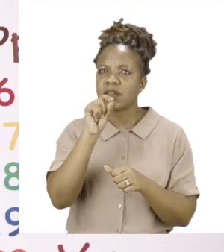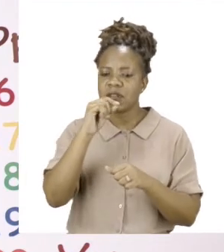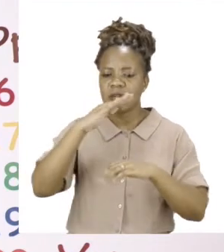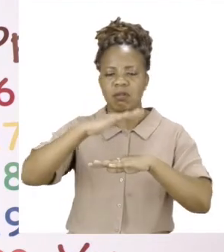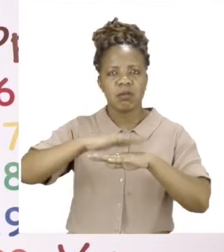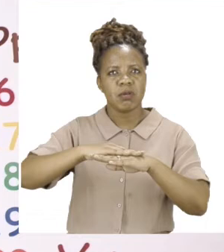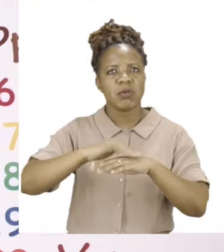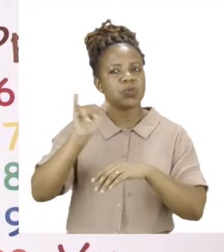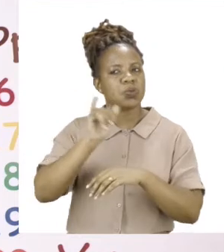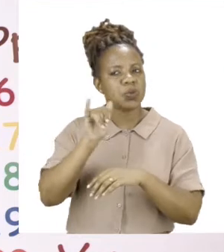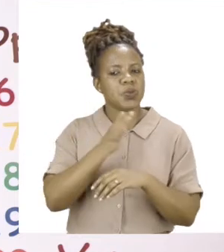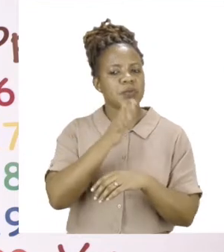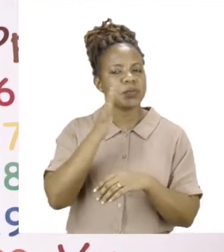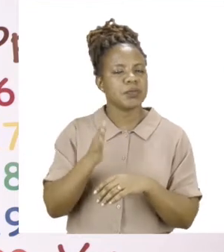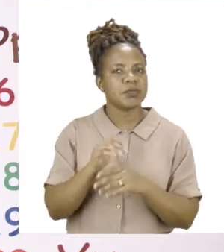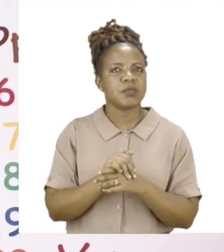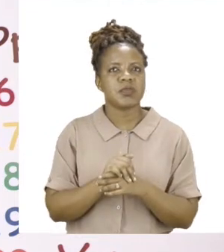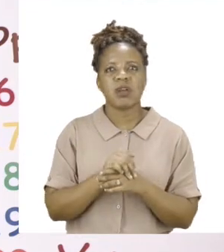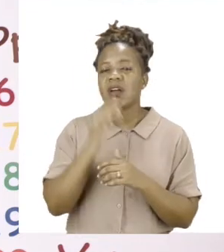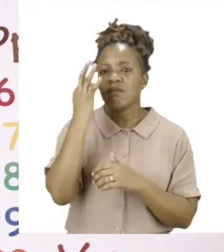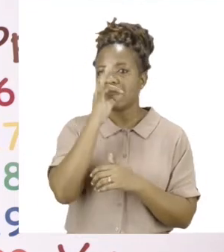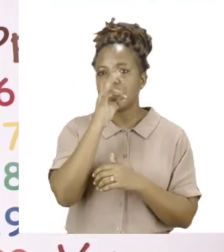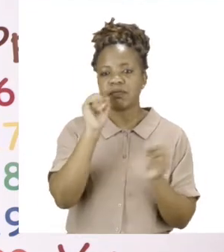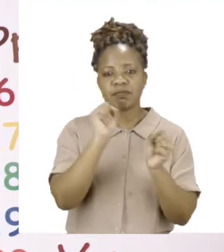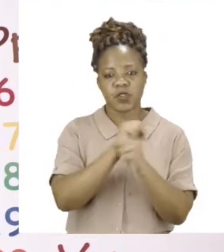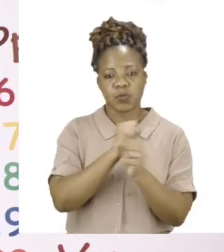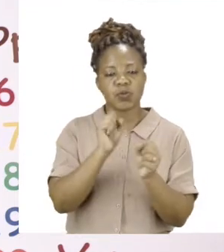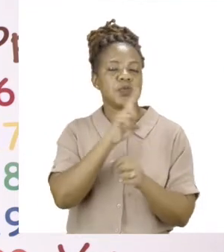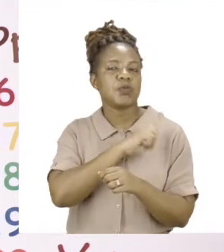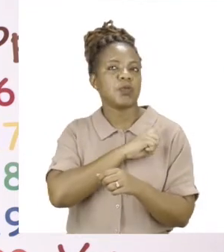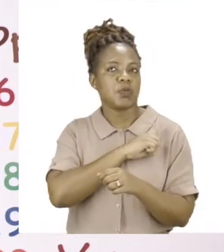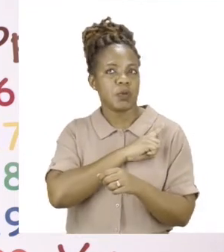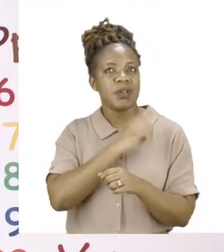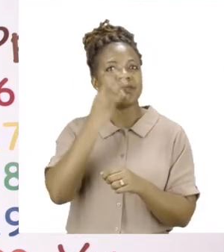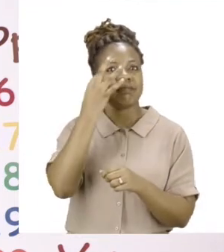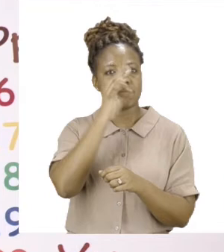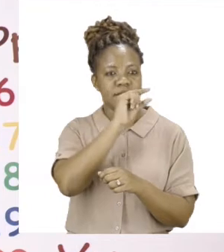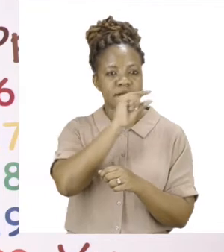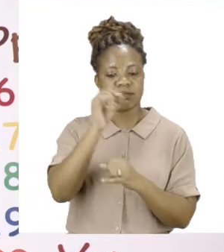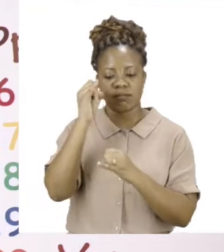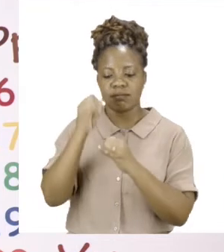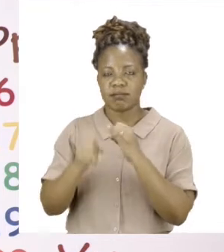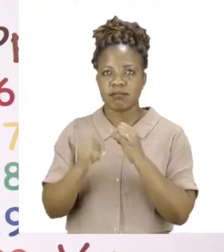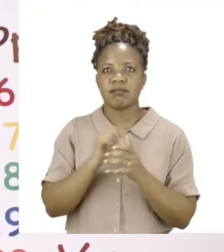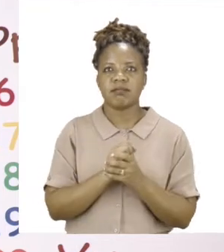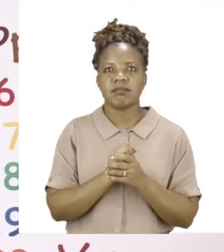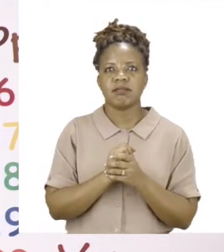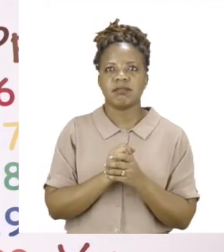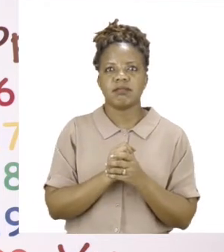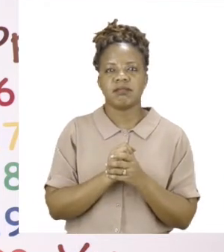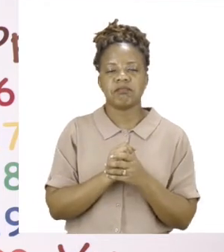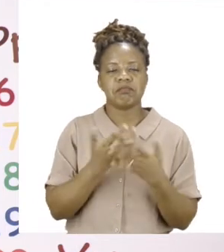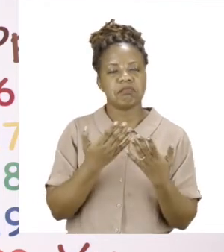on. Now we can't use flower because it has a full stop at the end. So it's either the